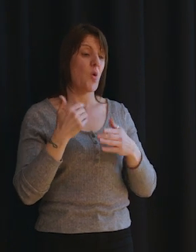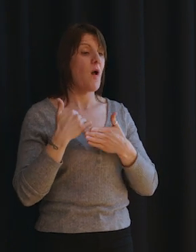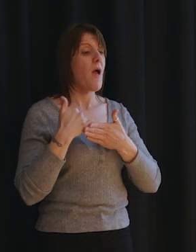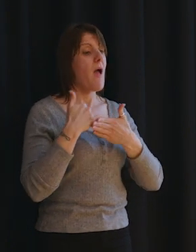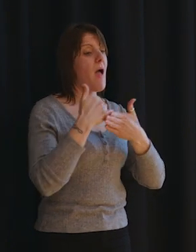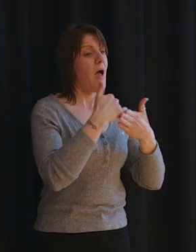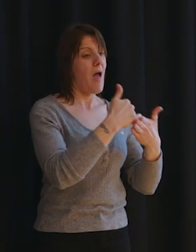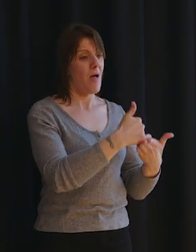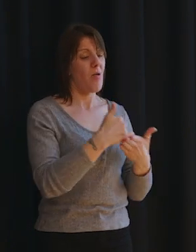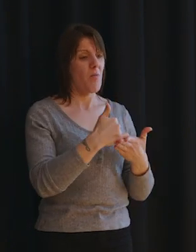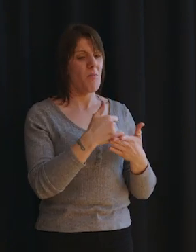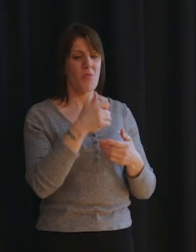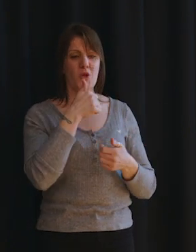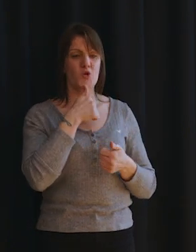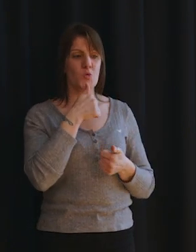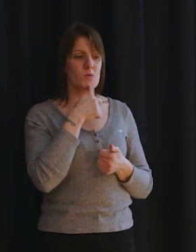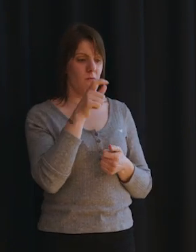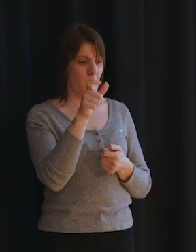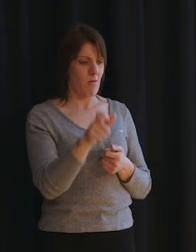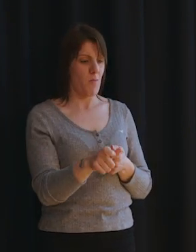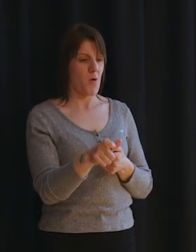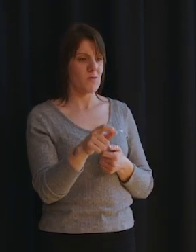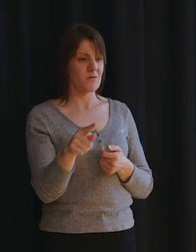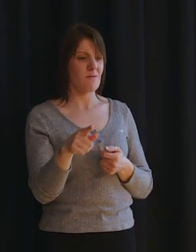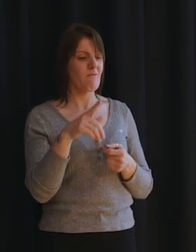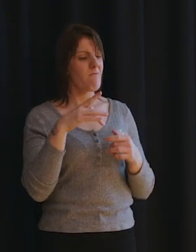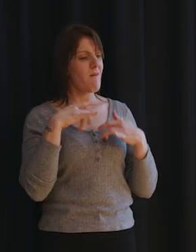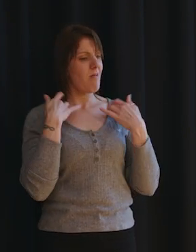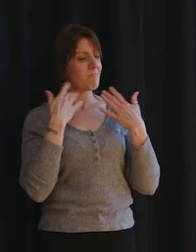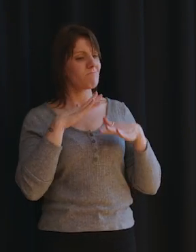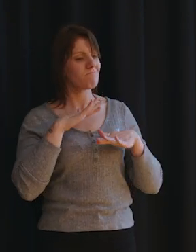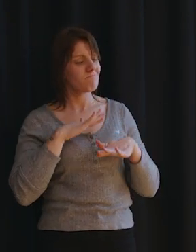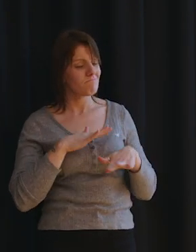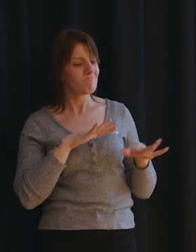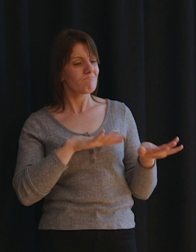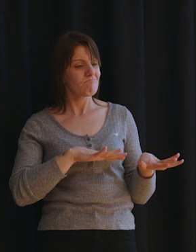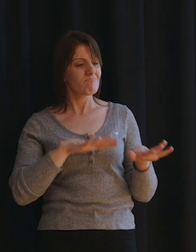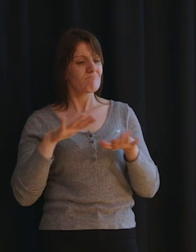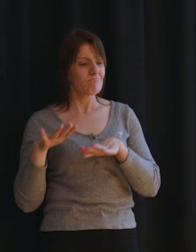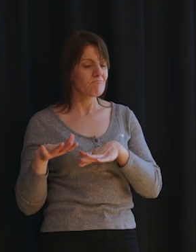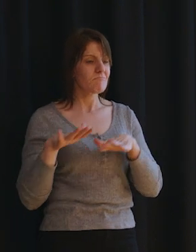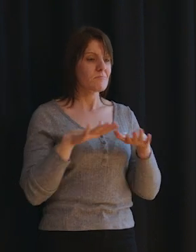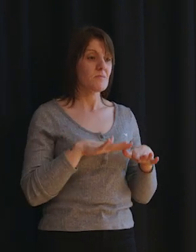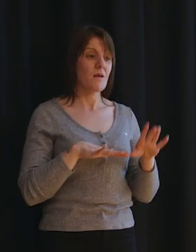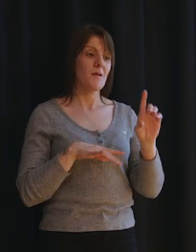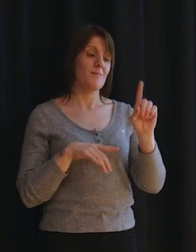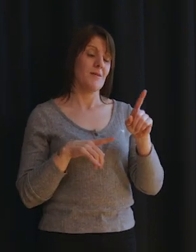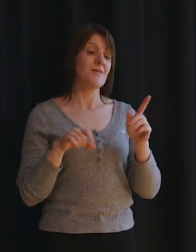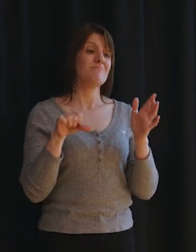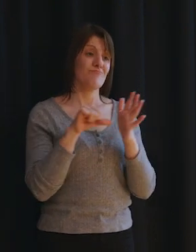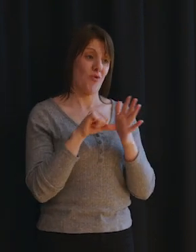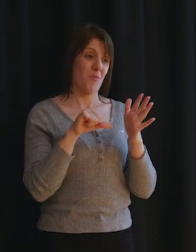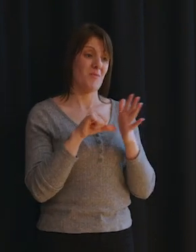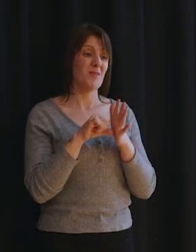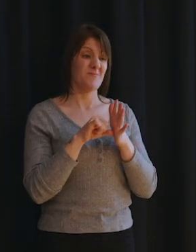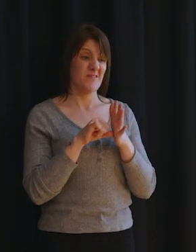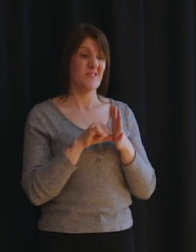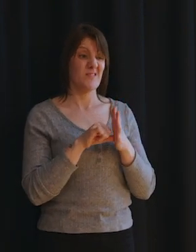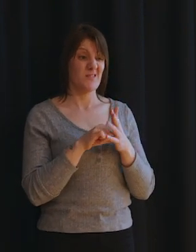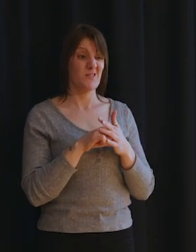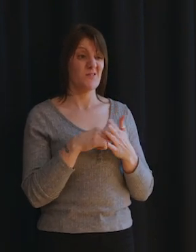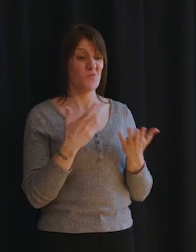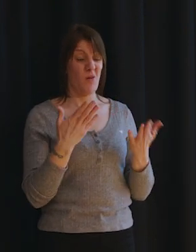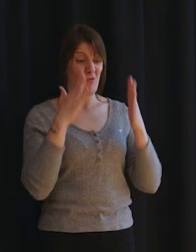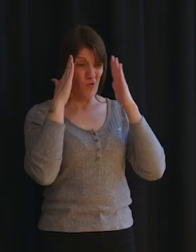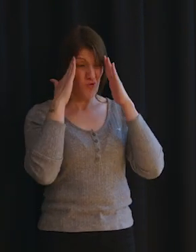of calm and feel more kind of relaxed. But there's also kind of issues in terms of kind of coordination and kind